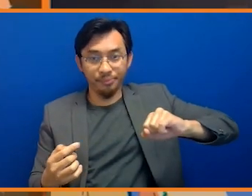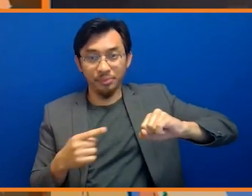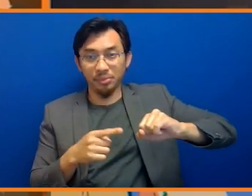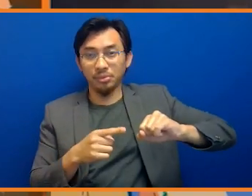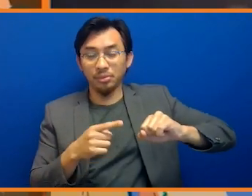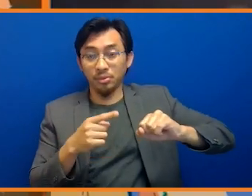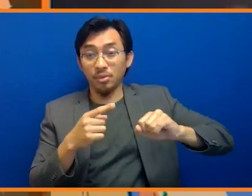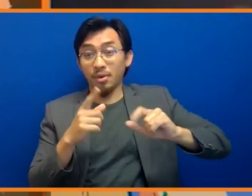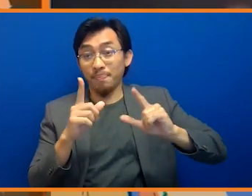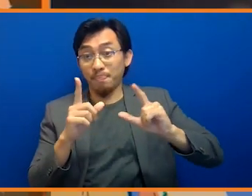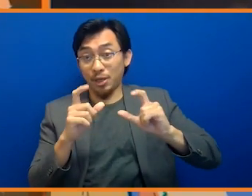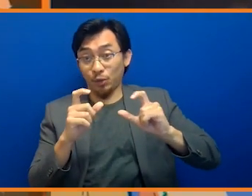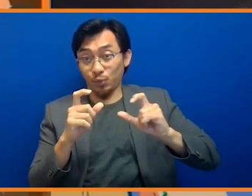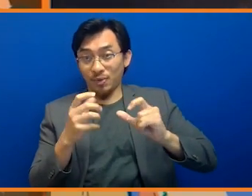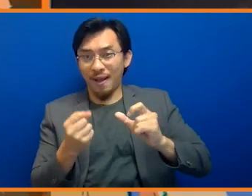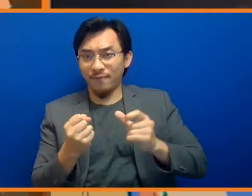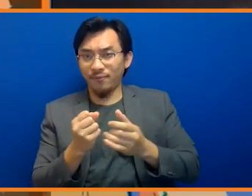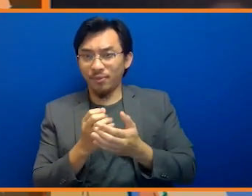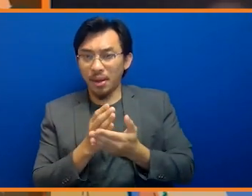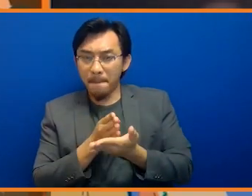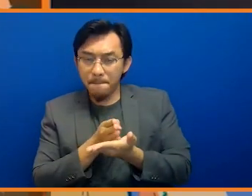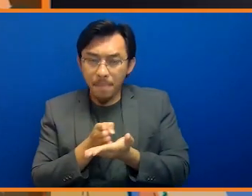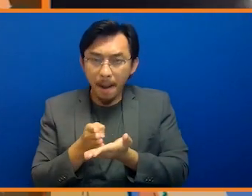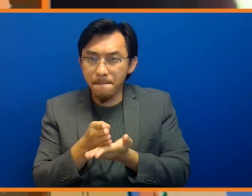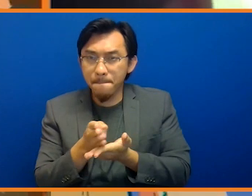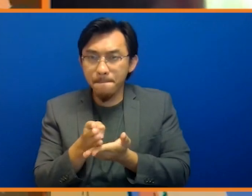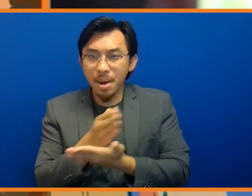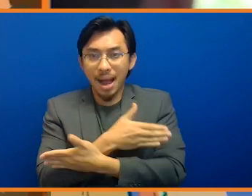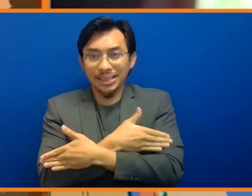Two picture about the map of Aceh.